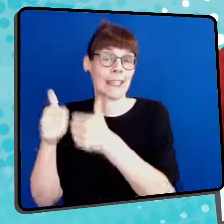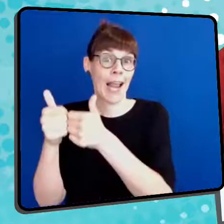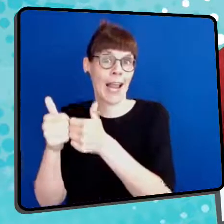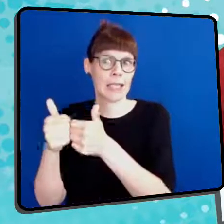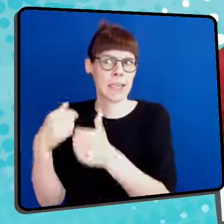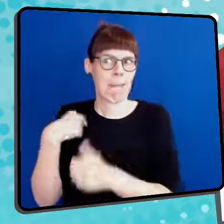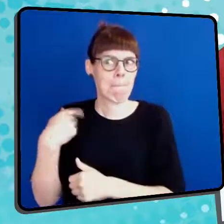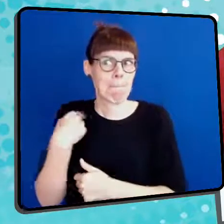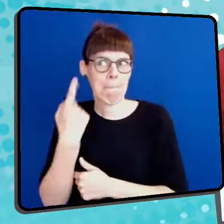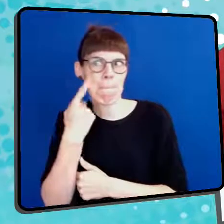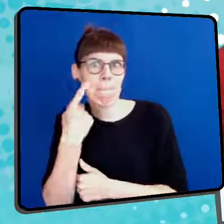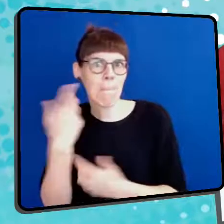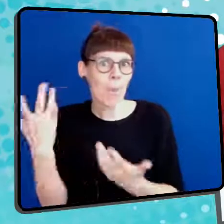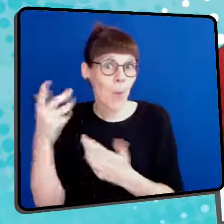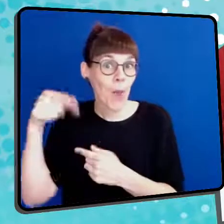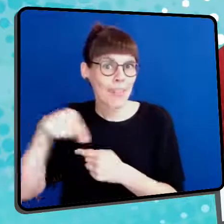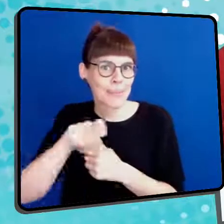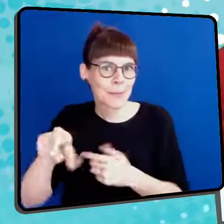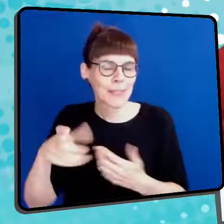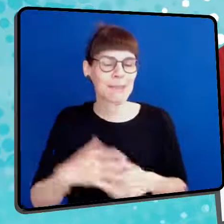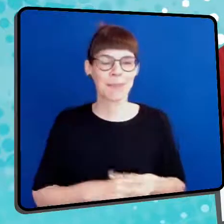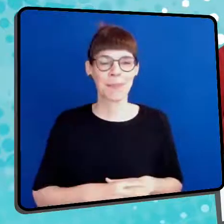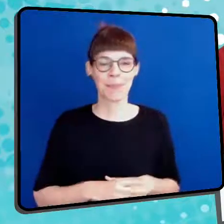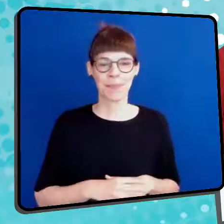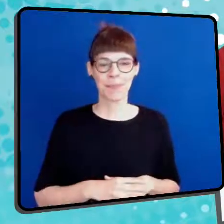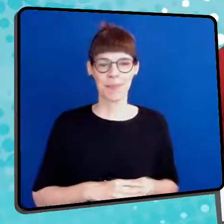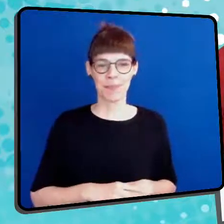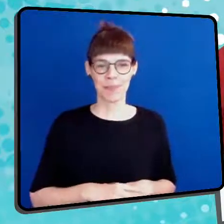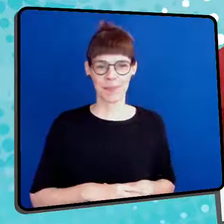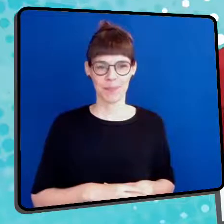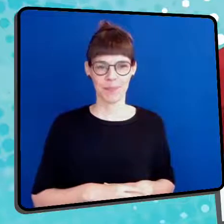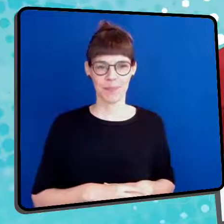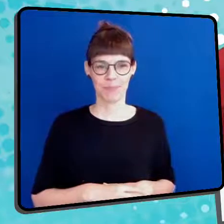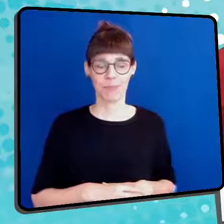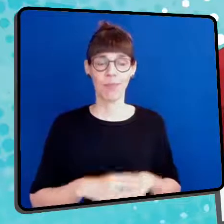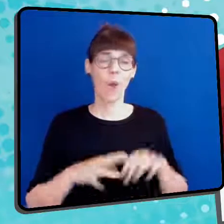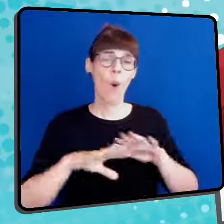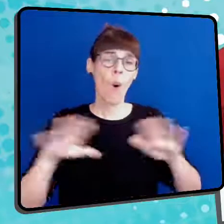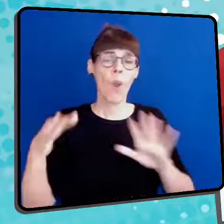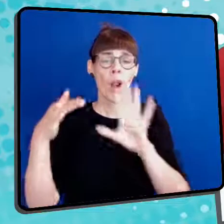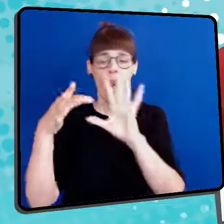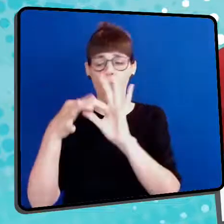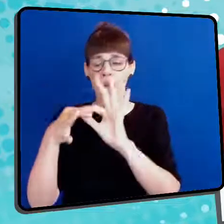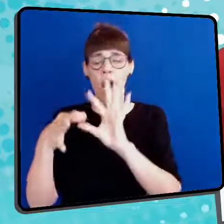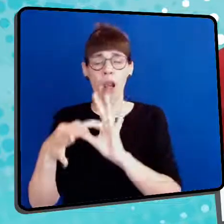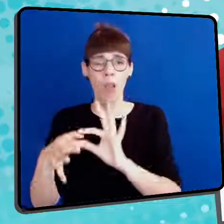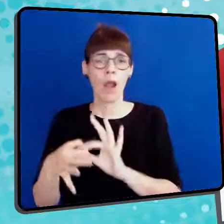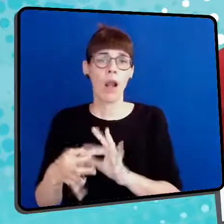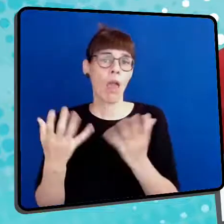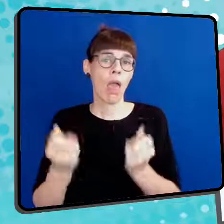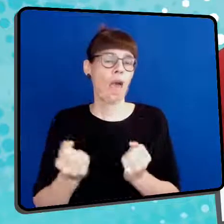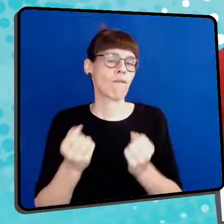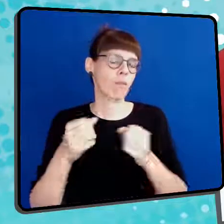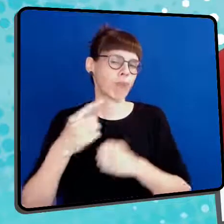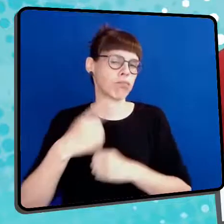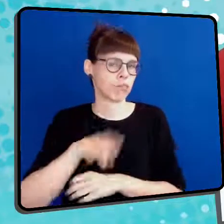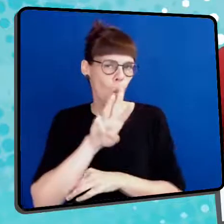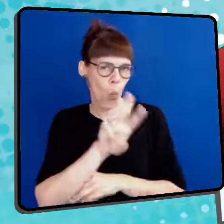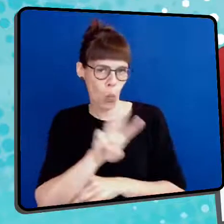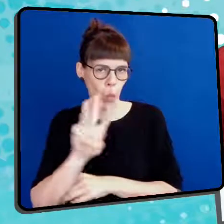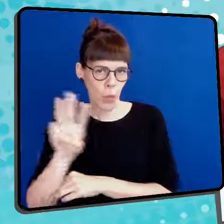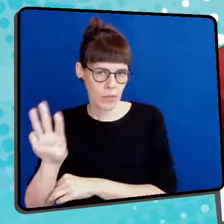one is going to be this week. So as always, all the links are available on the website